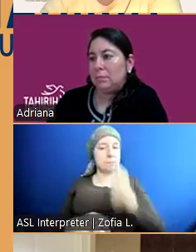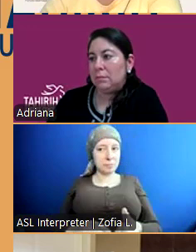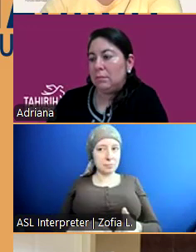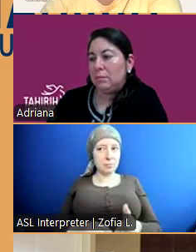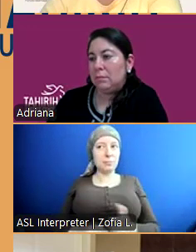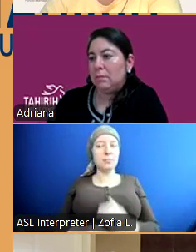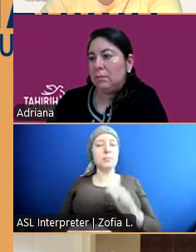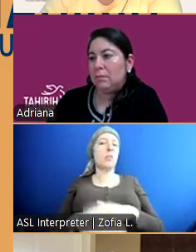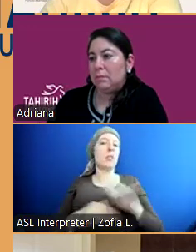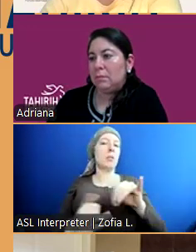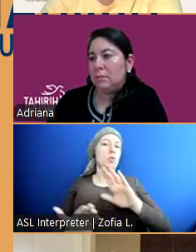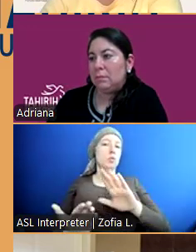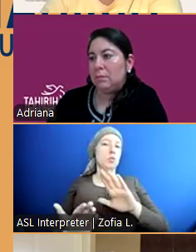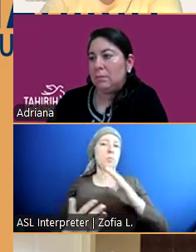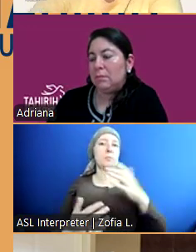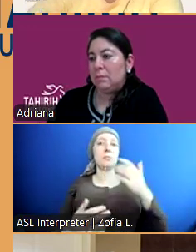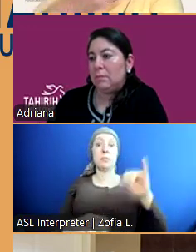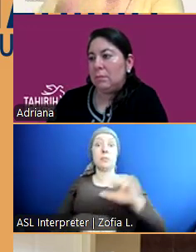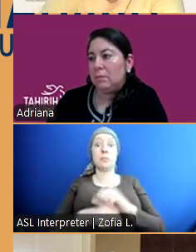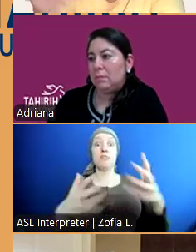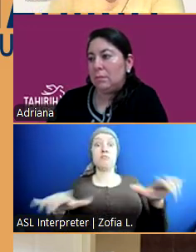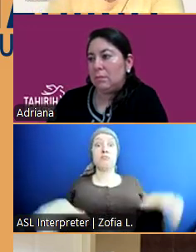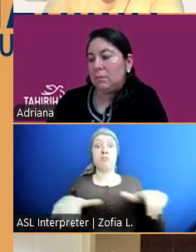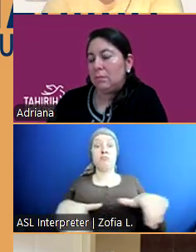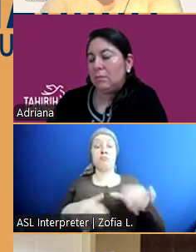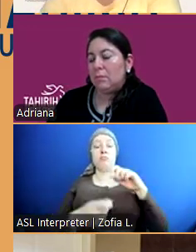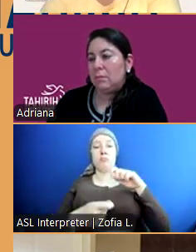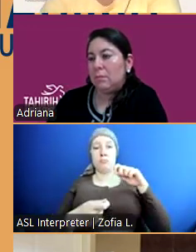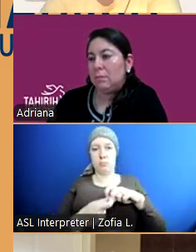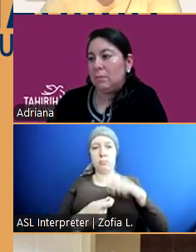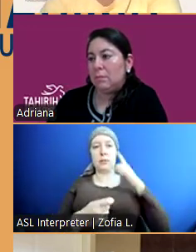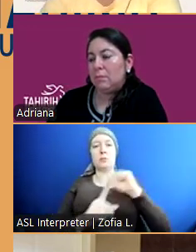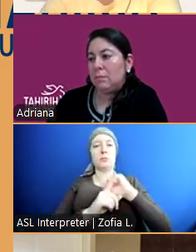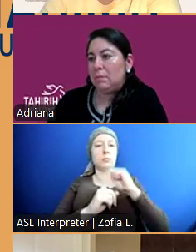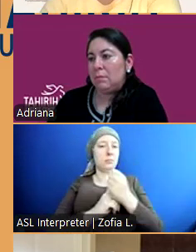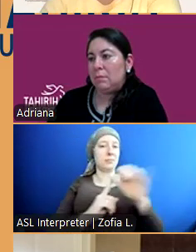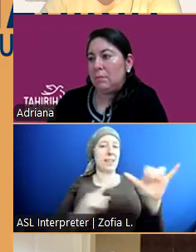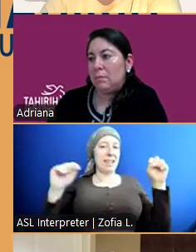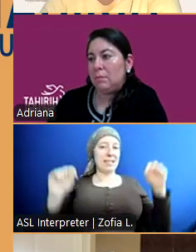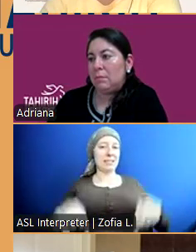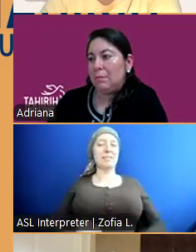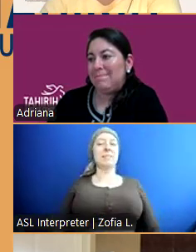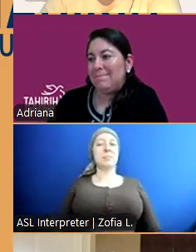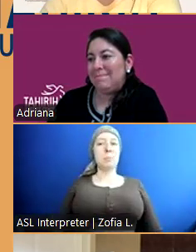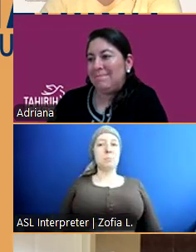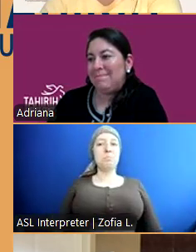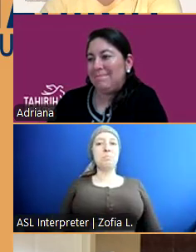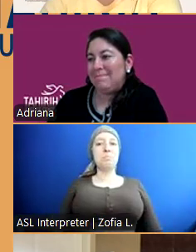on that approach when I know that work has been done specifically for situations like this. Yeah.